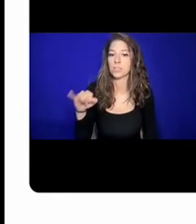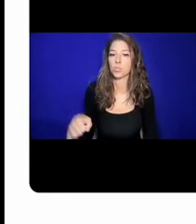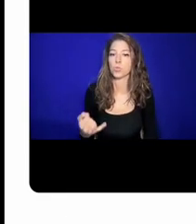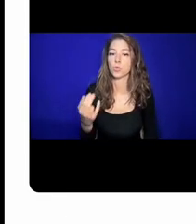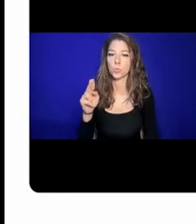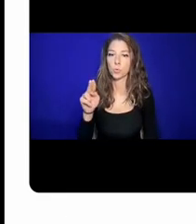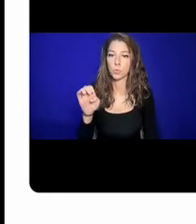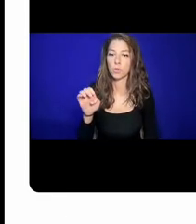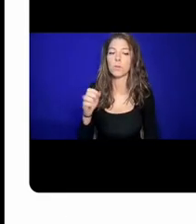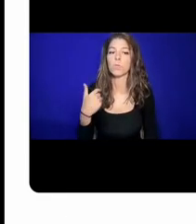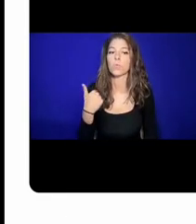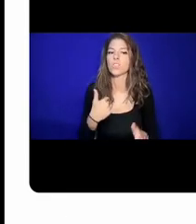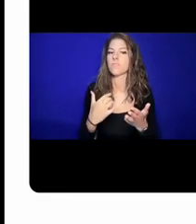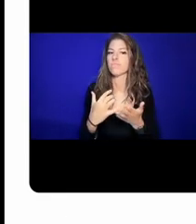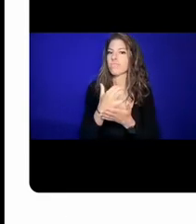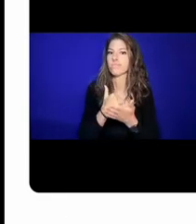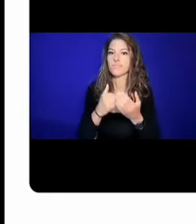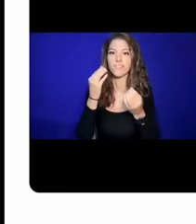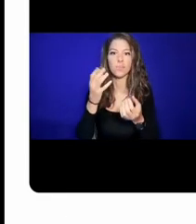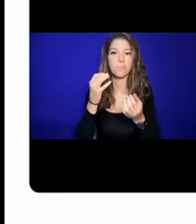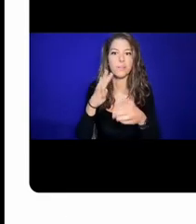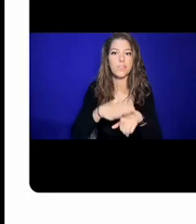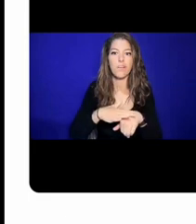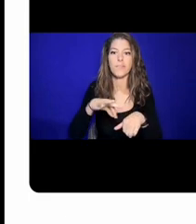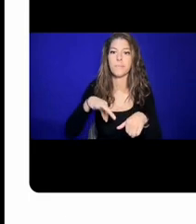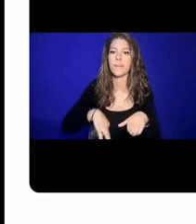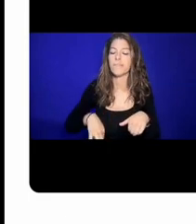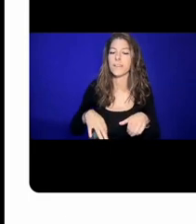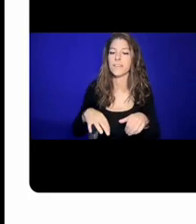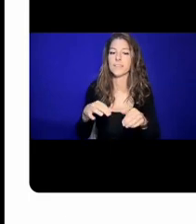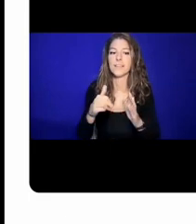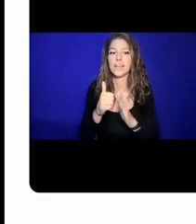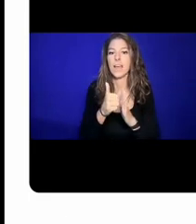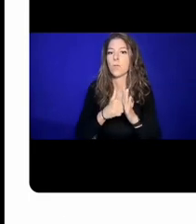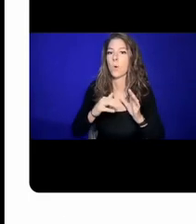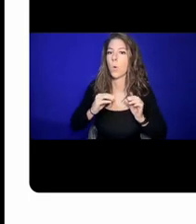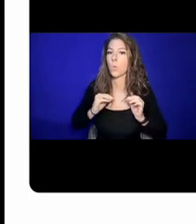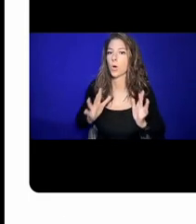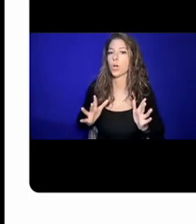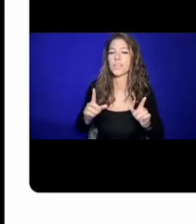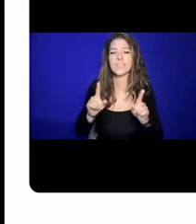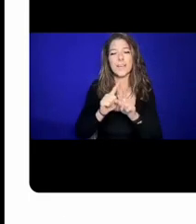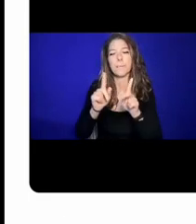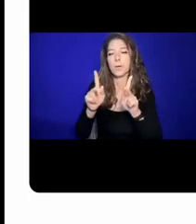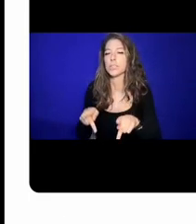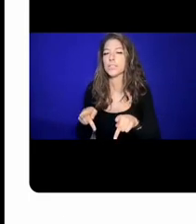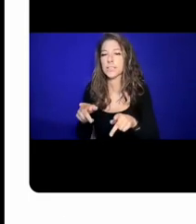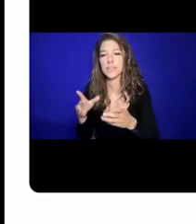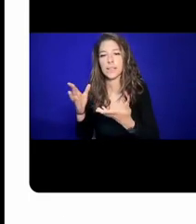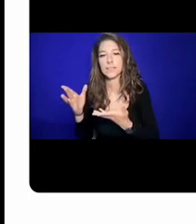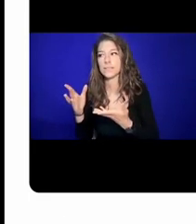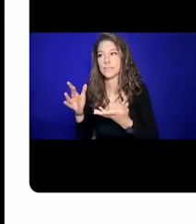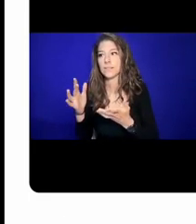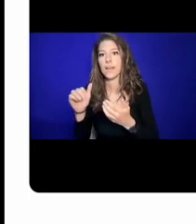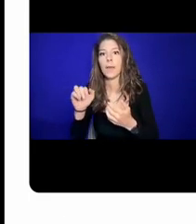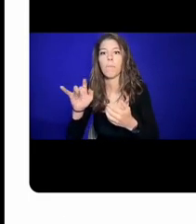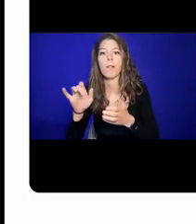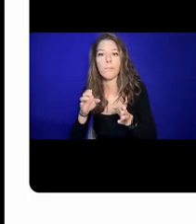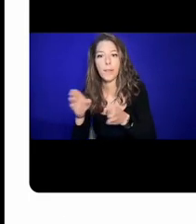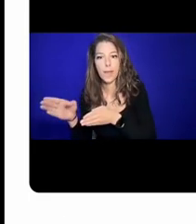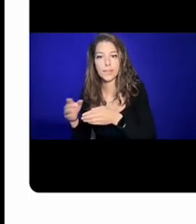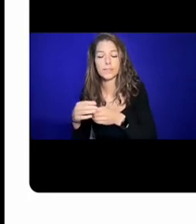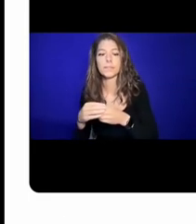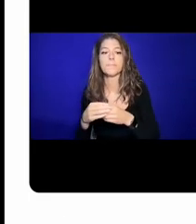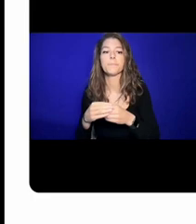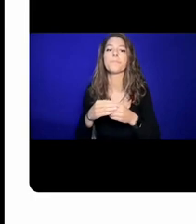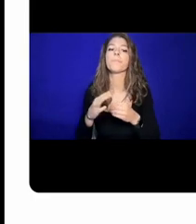But basically, we're just gathering information on the beneficiary and the account owner. That's the same person, as you know, when it comes to ABLE plans.